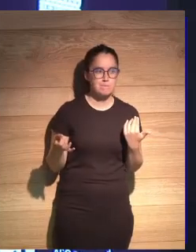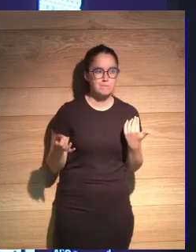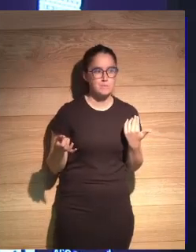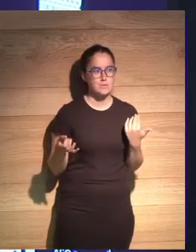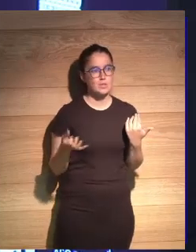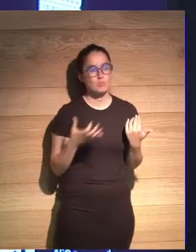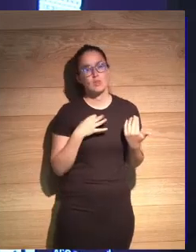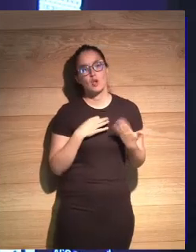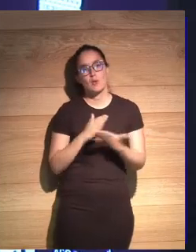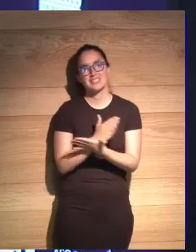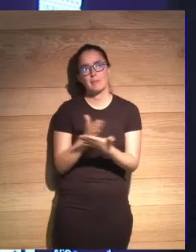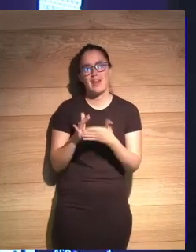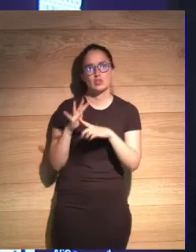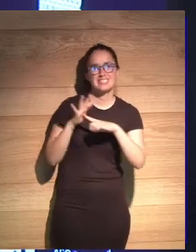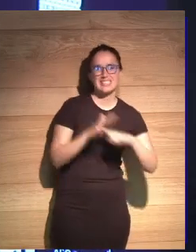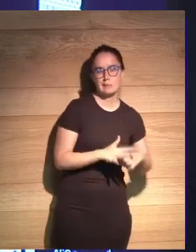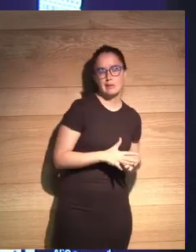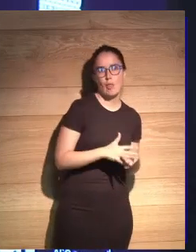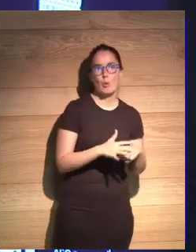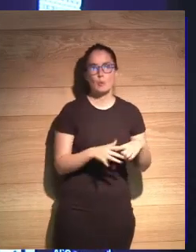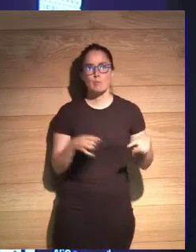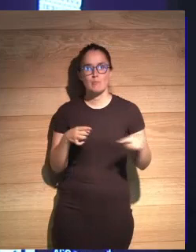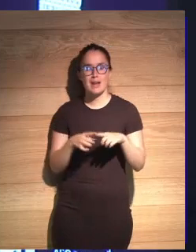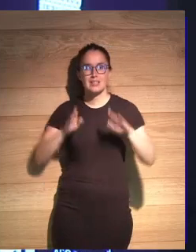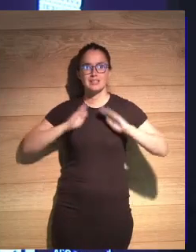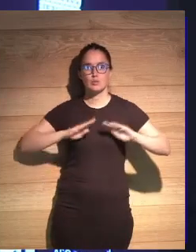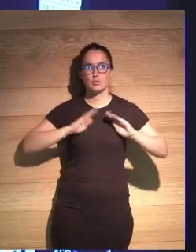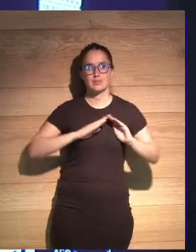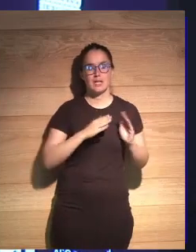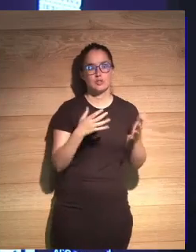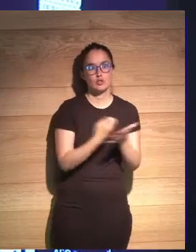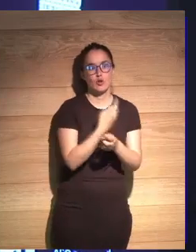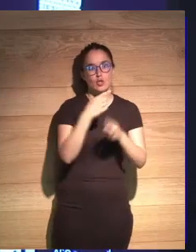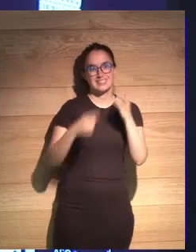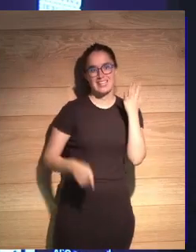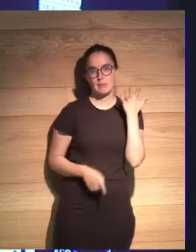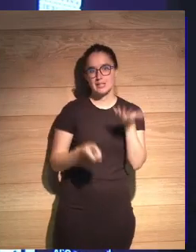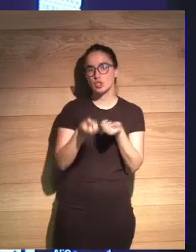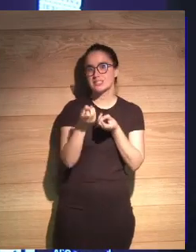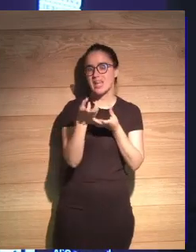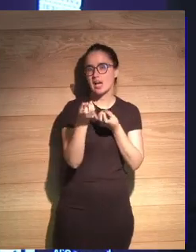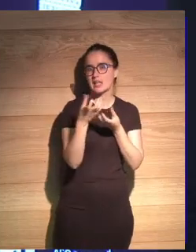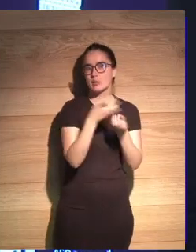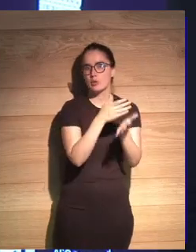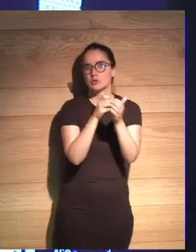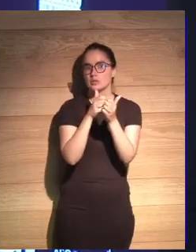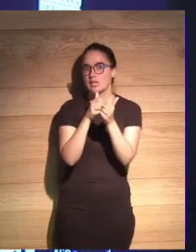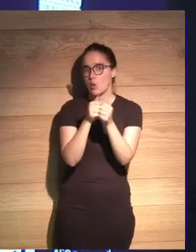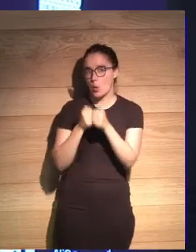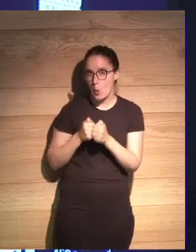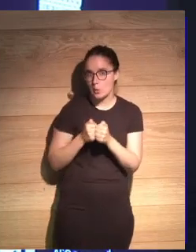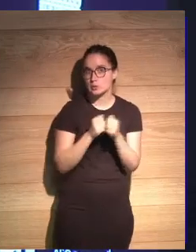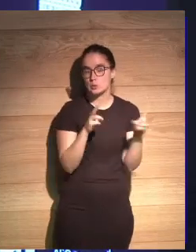they can really be discriminated against when it comes to enjoying the narrative